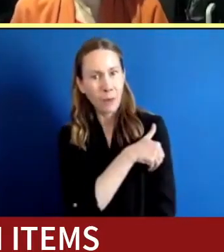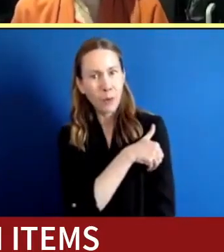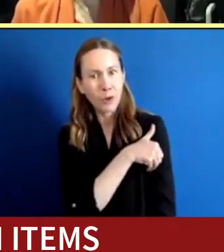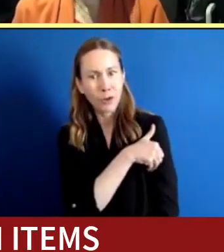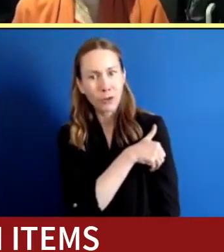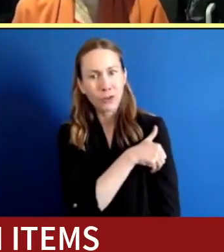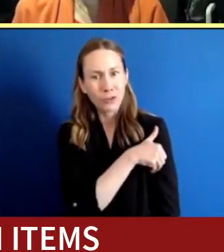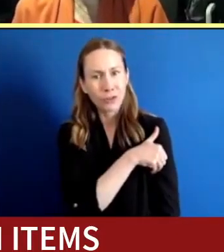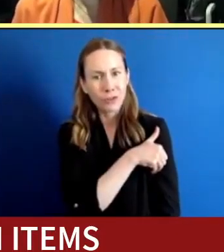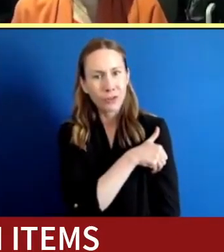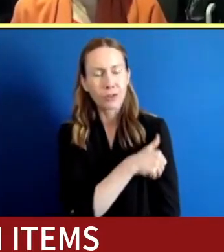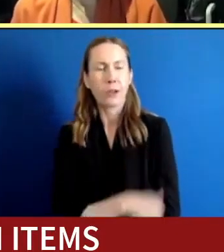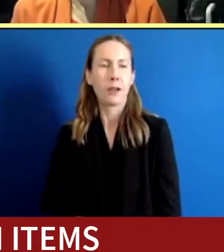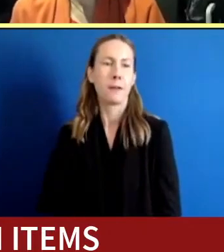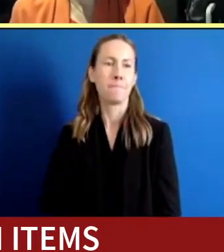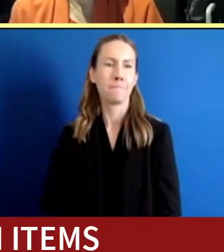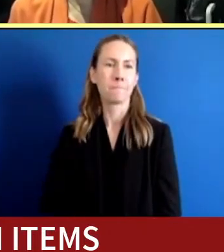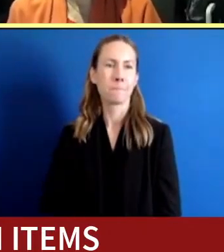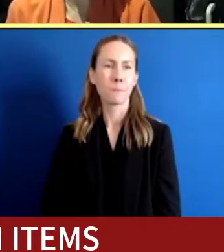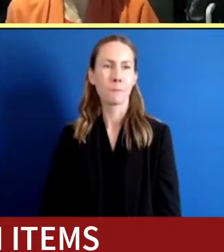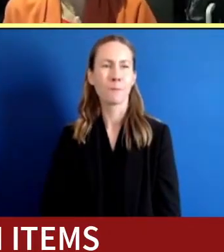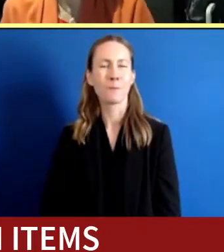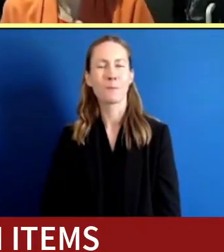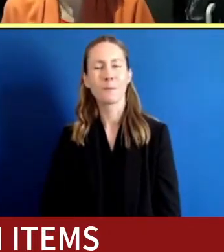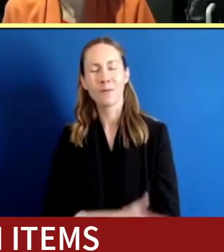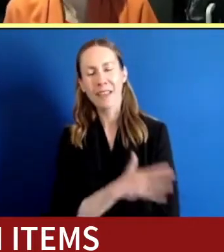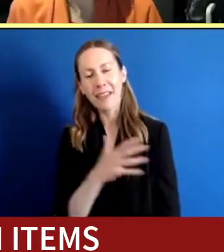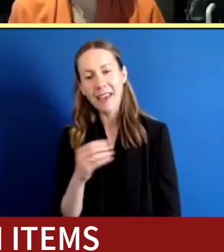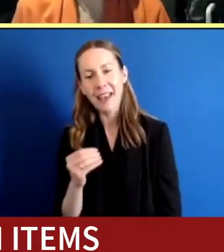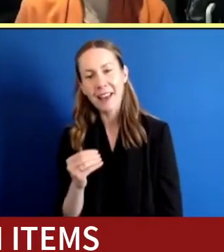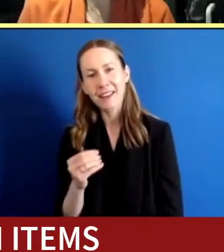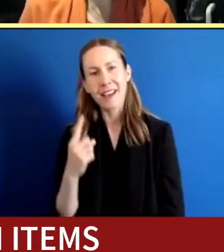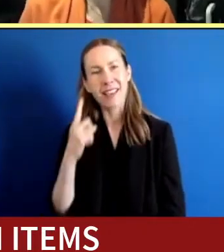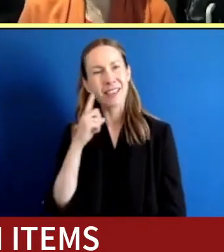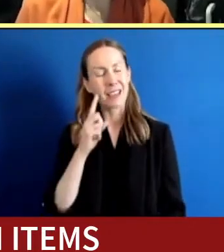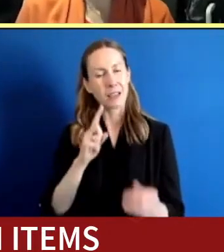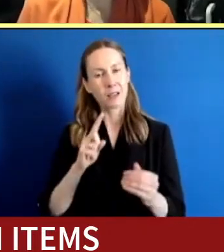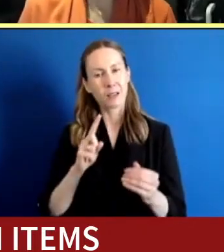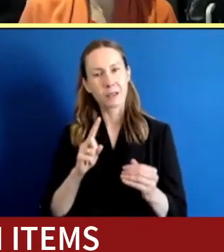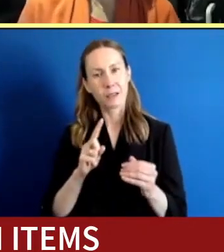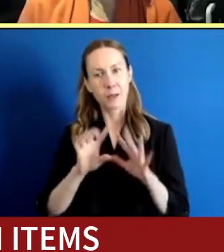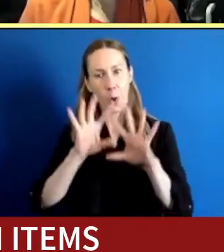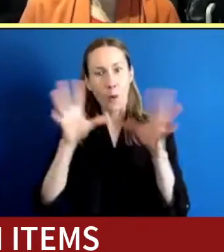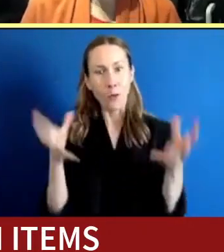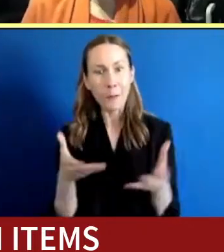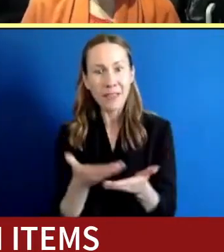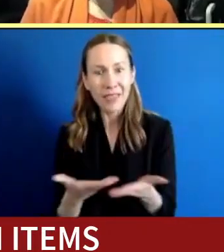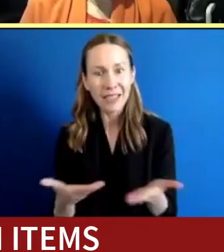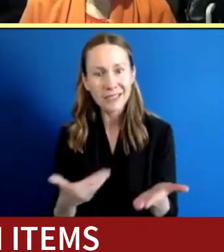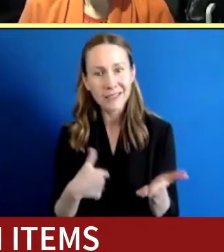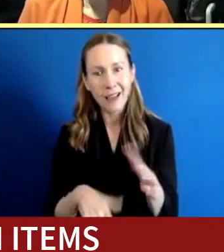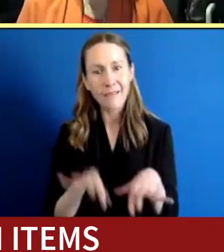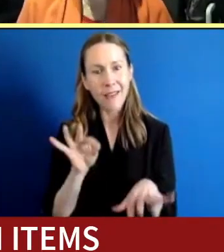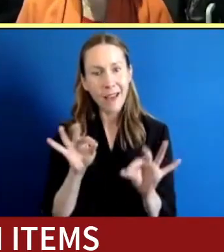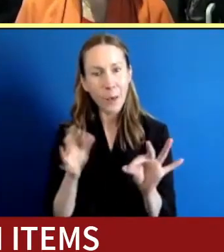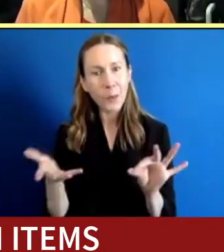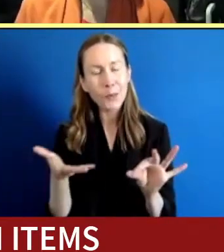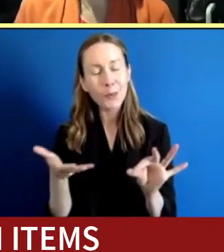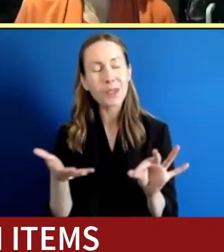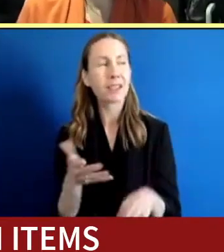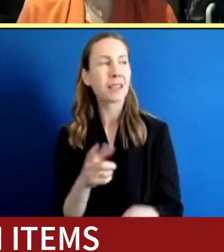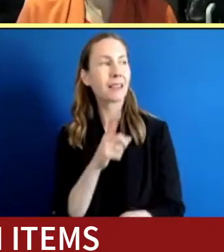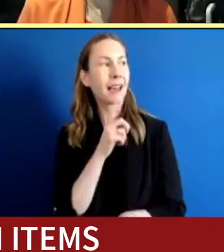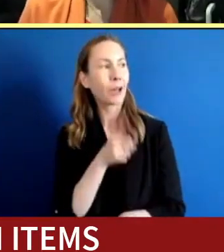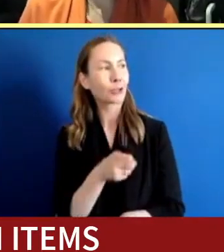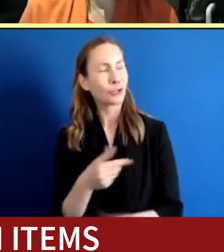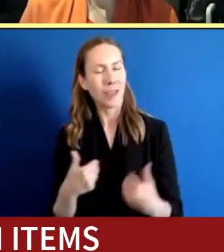And I think the overwhelming things that I've found is that actually there's